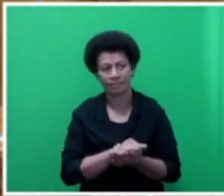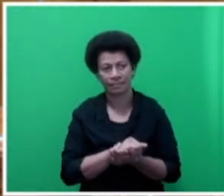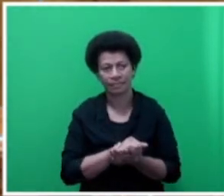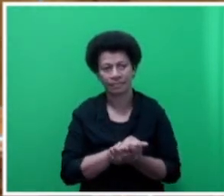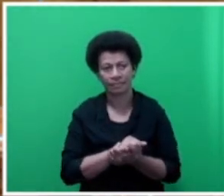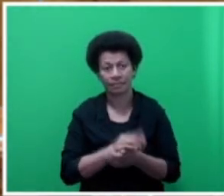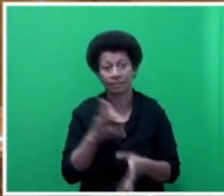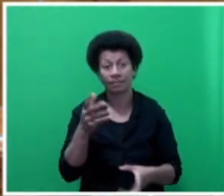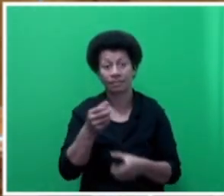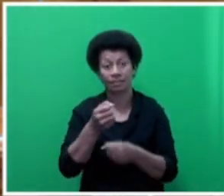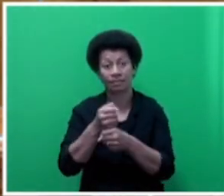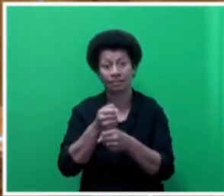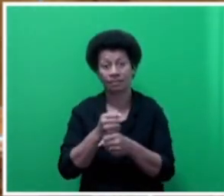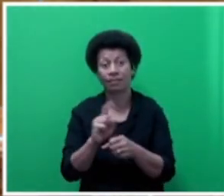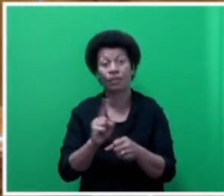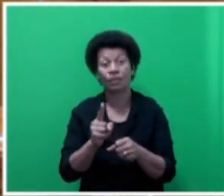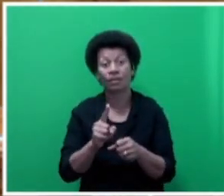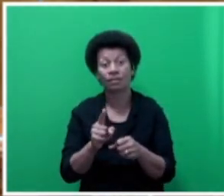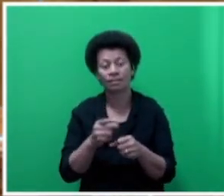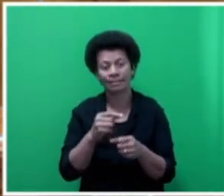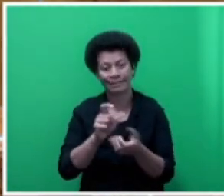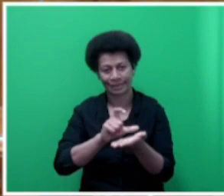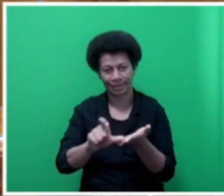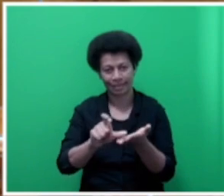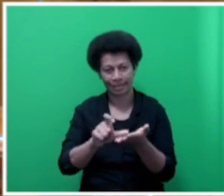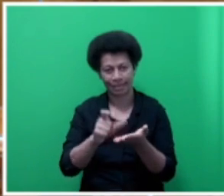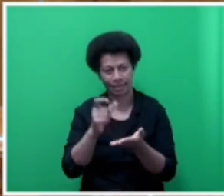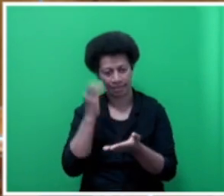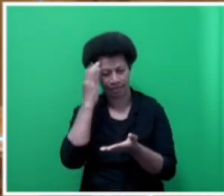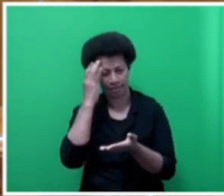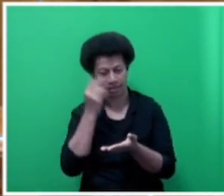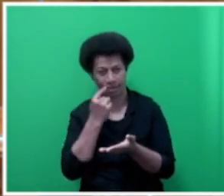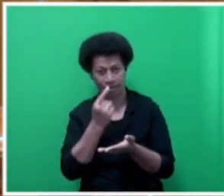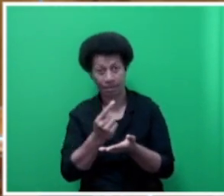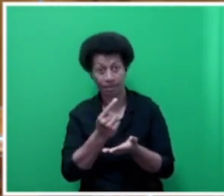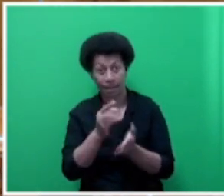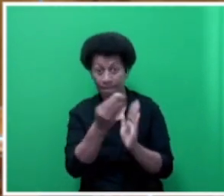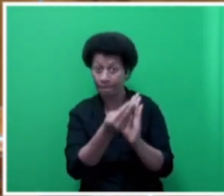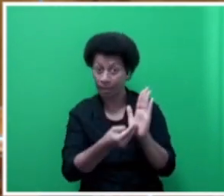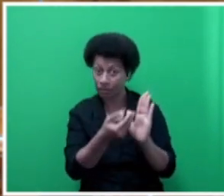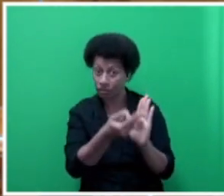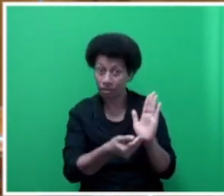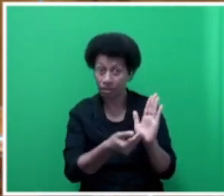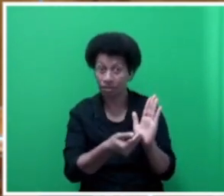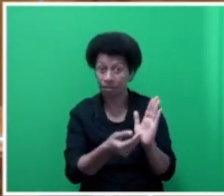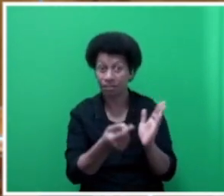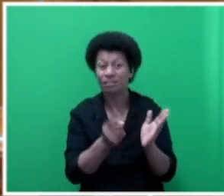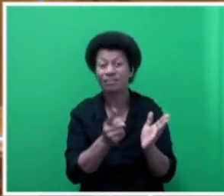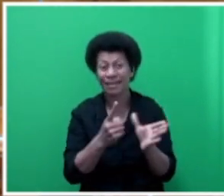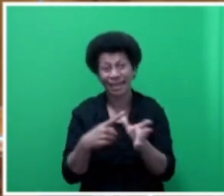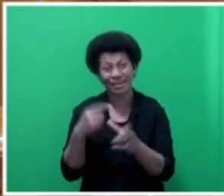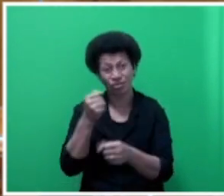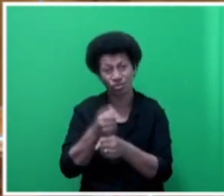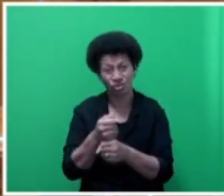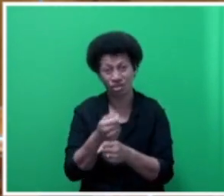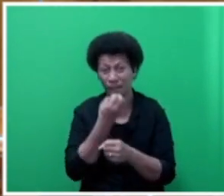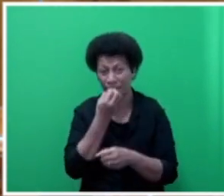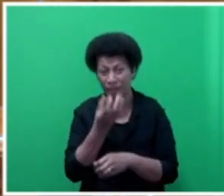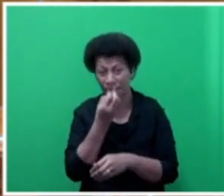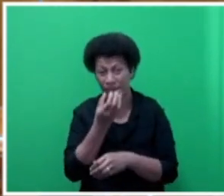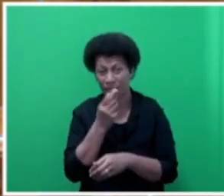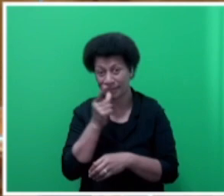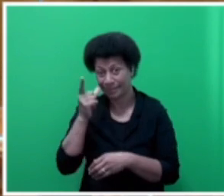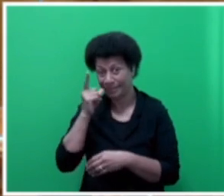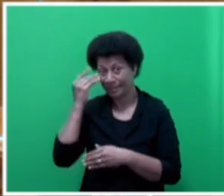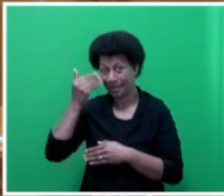And to conclude, sir, what is very clear in our mind that the revised budget presented by the Honourable Minister for Economy last